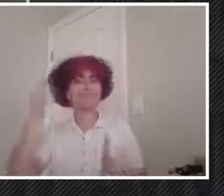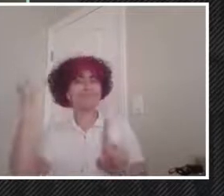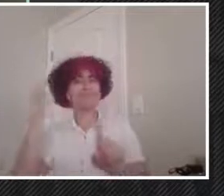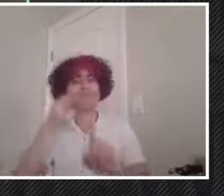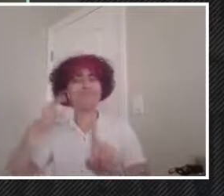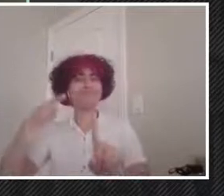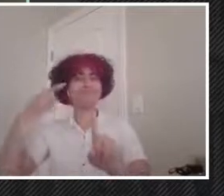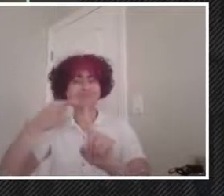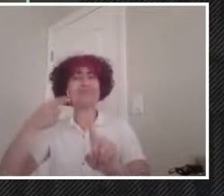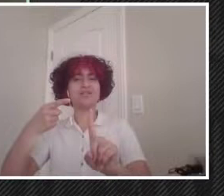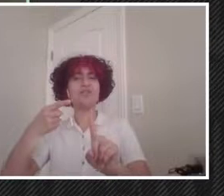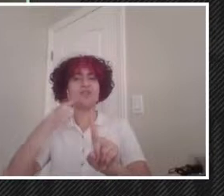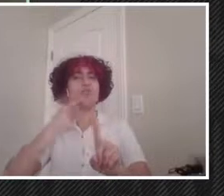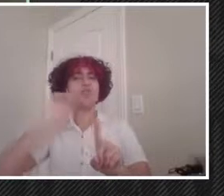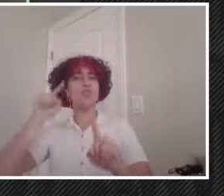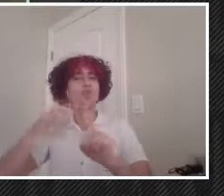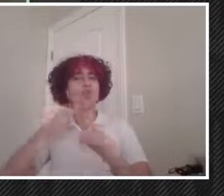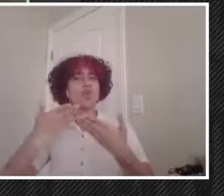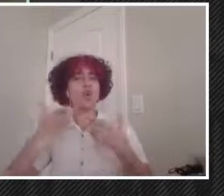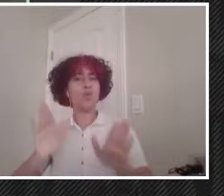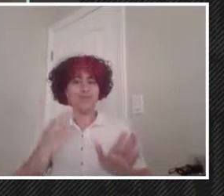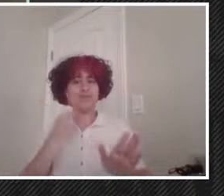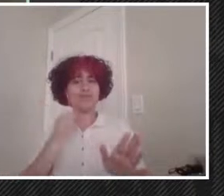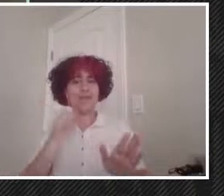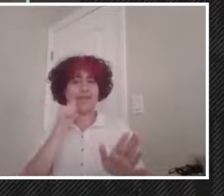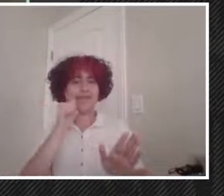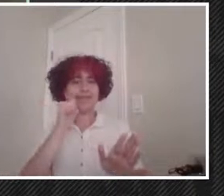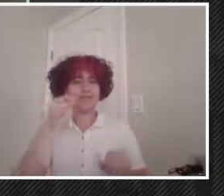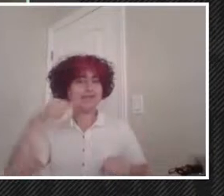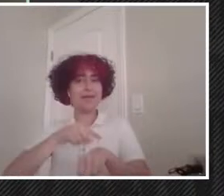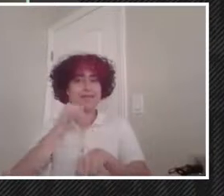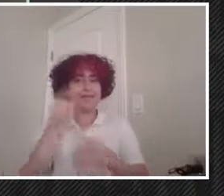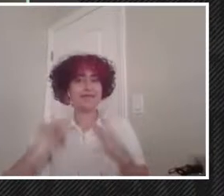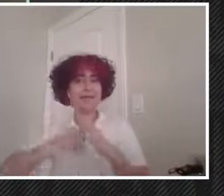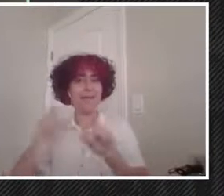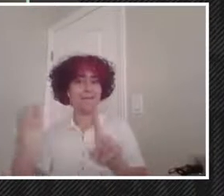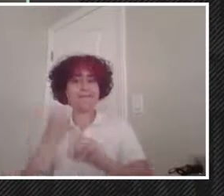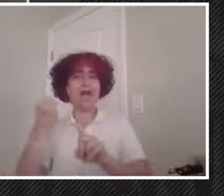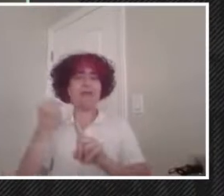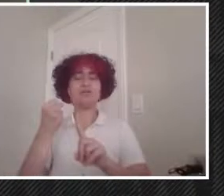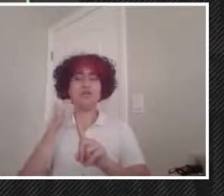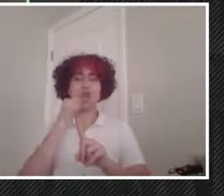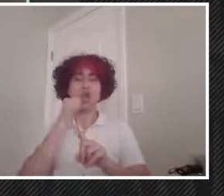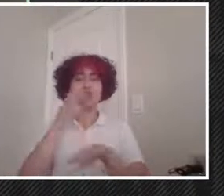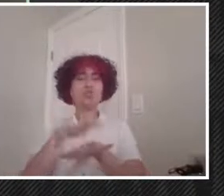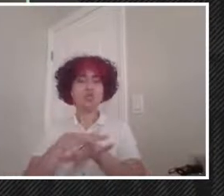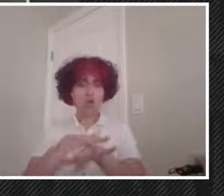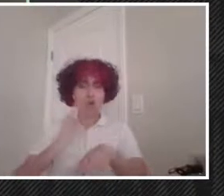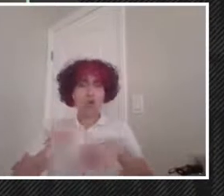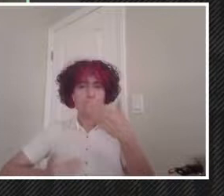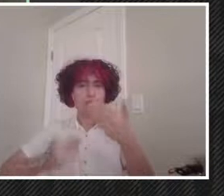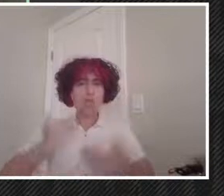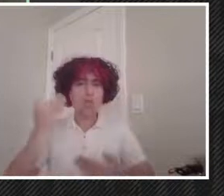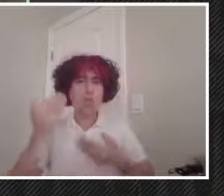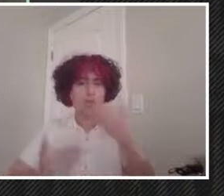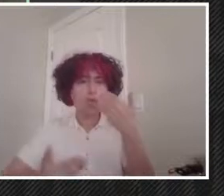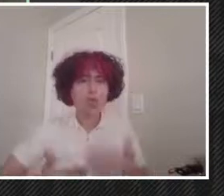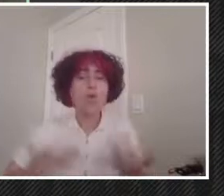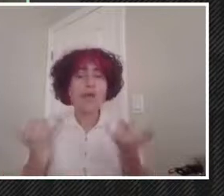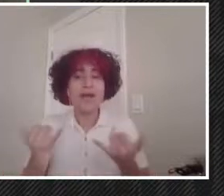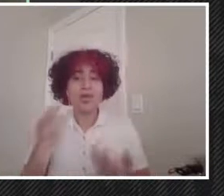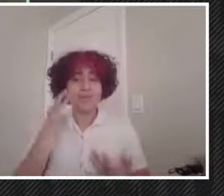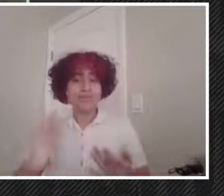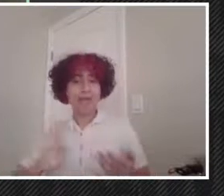This moment didn't happen overnight, right? The electoral success that we're seeing in this country, especially in Georgia, was the harvest